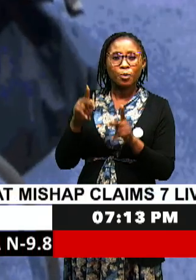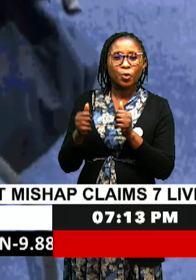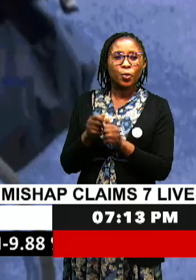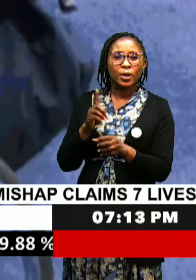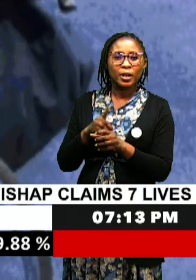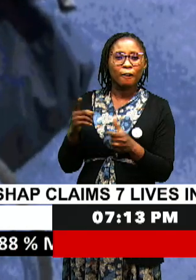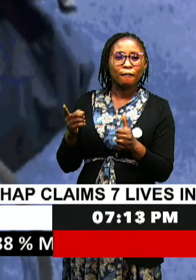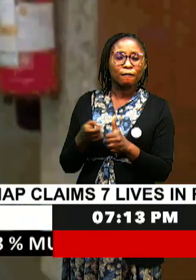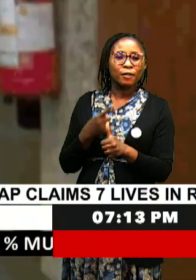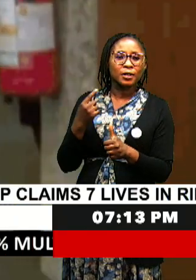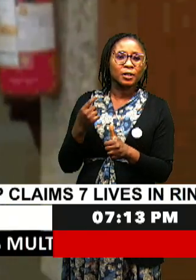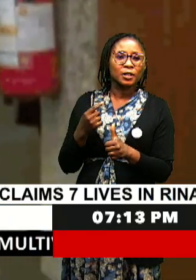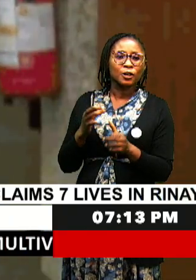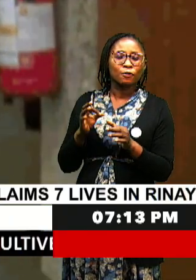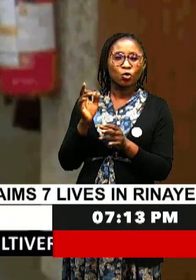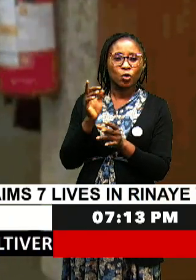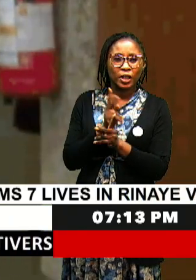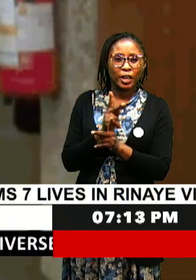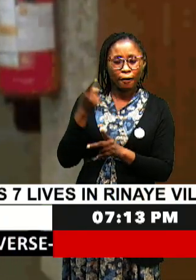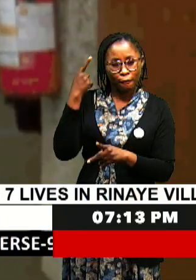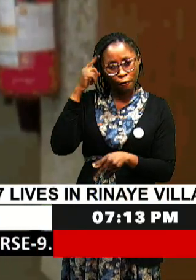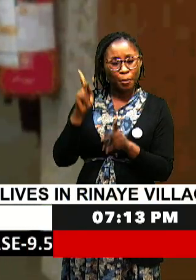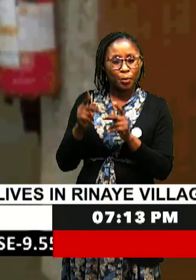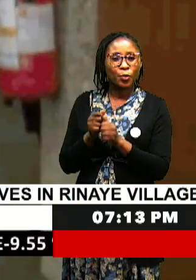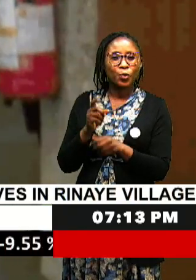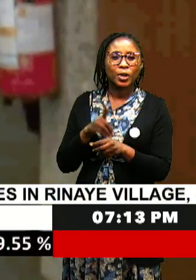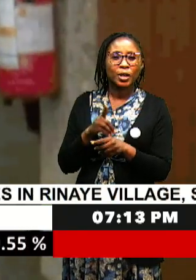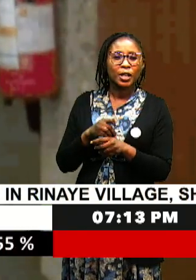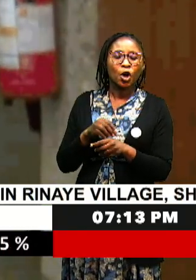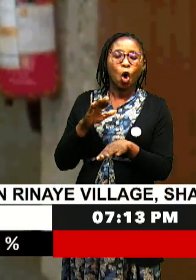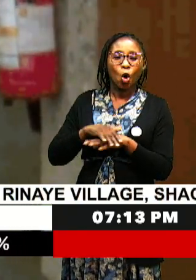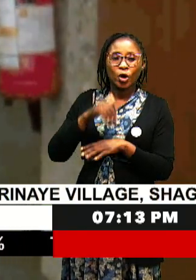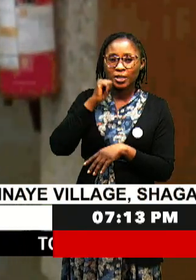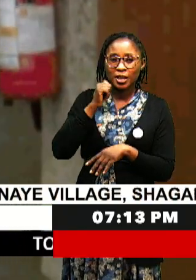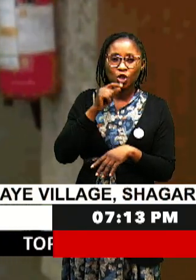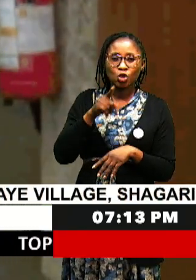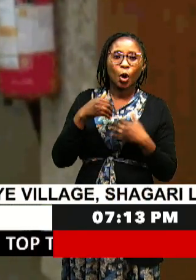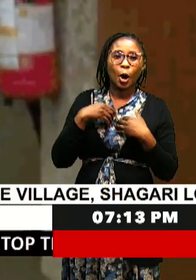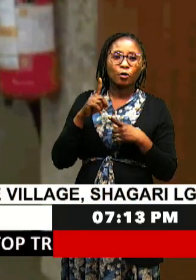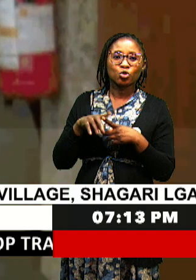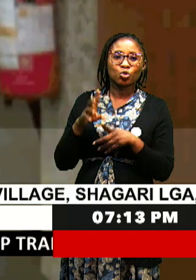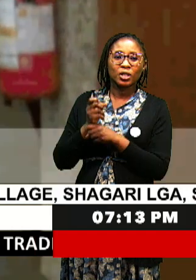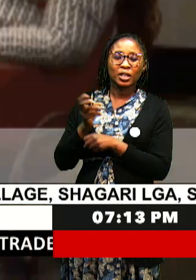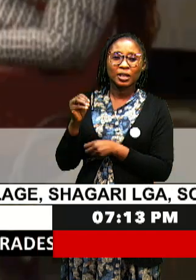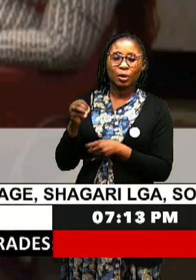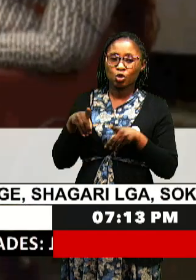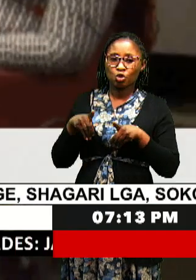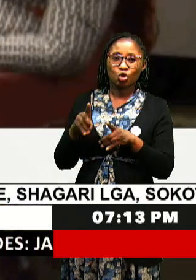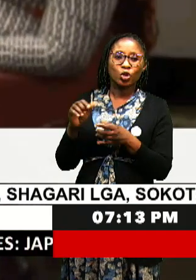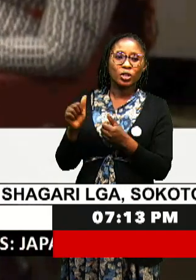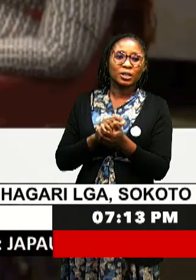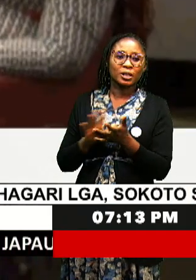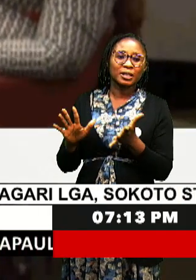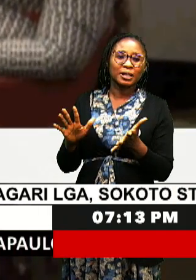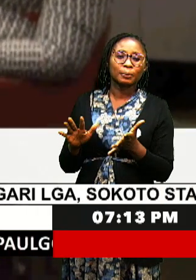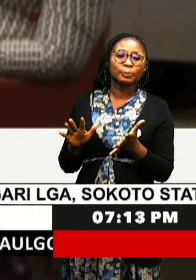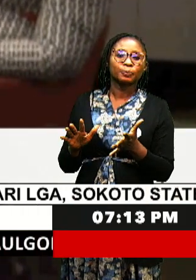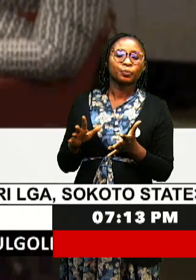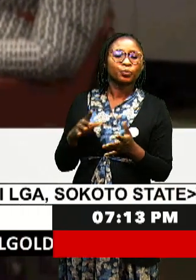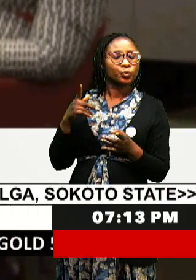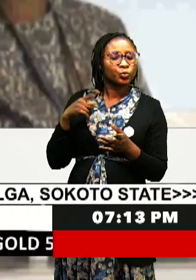daily life. If you take care of people with disability during day-to-day life, you have to take care of them during disasters. The Sendai framework